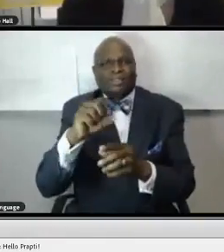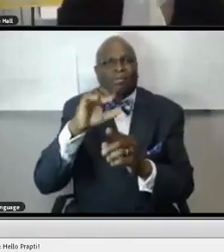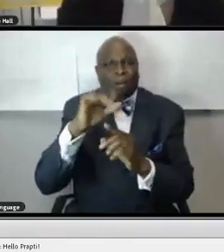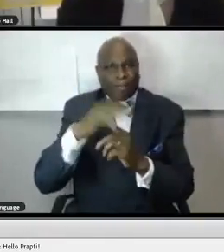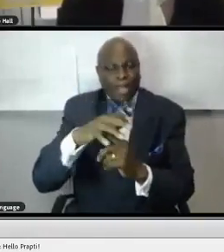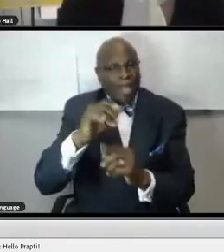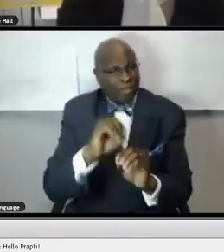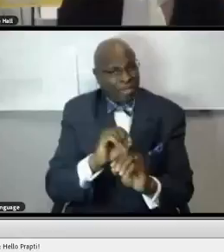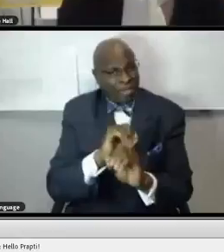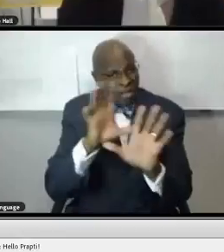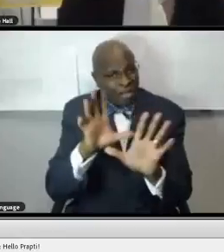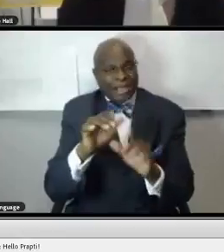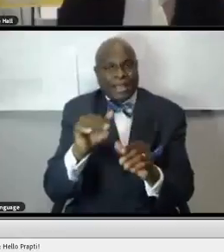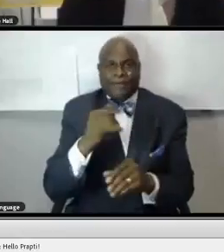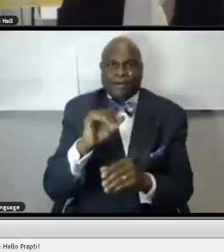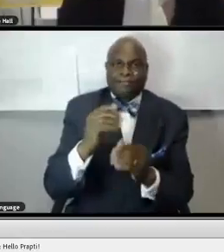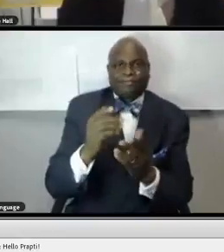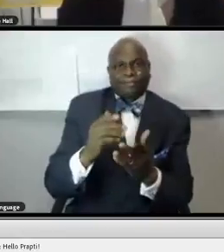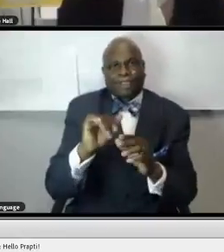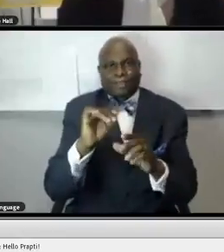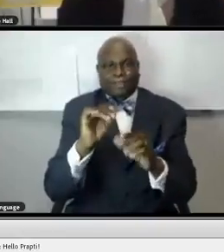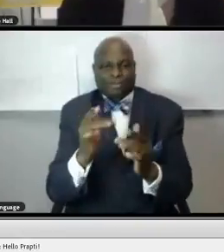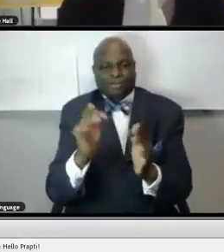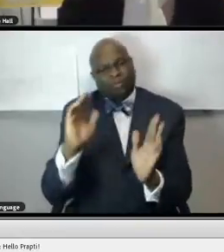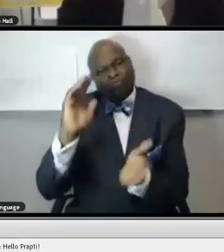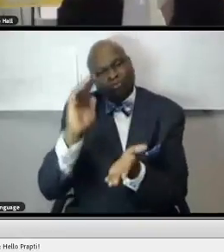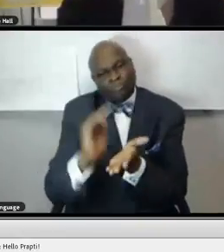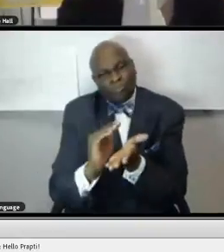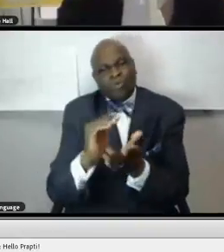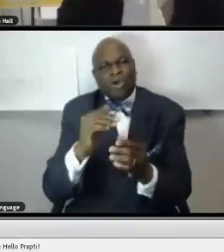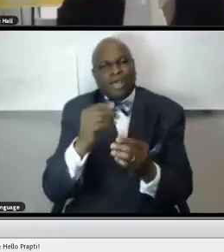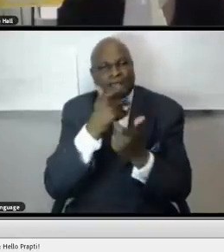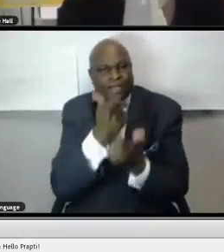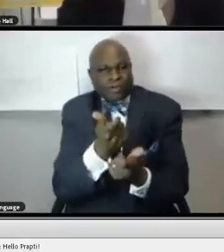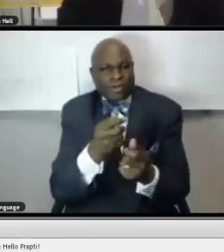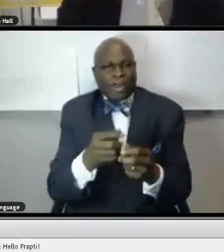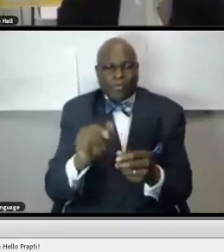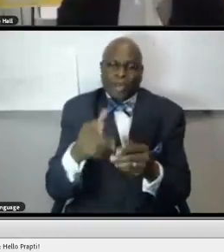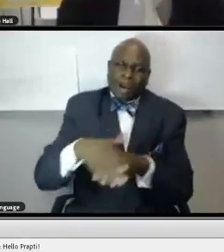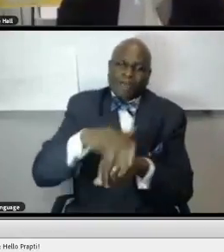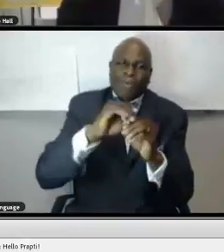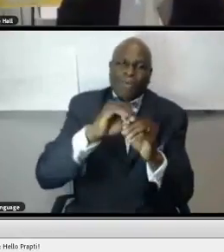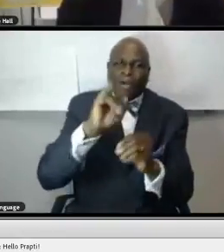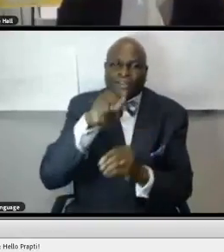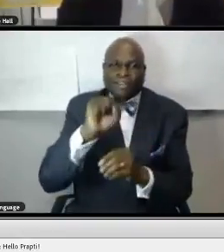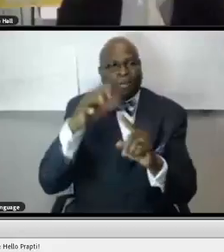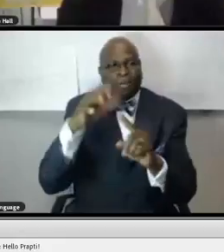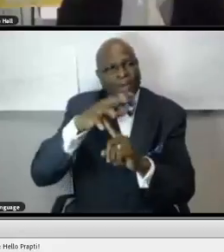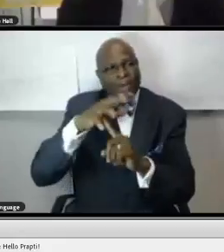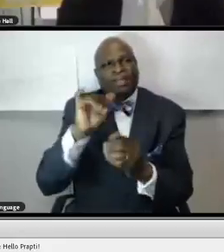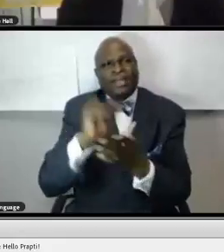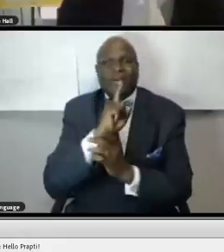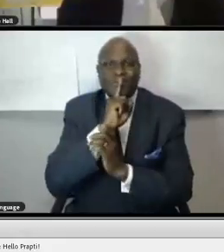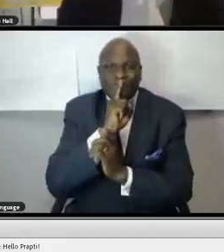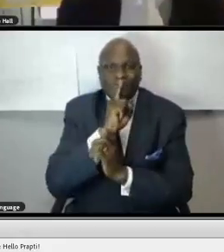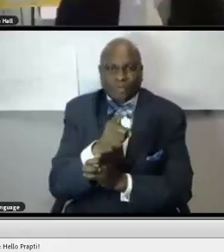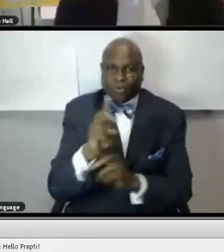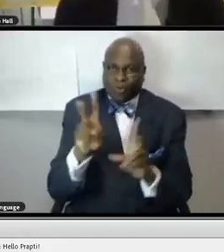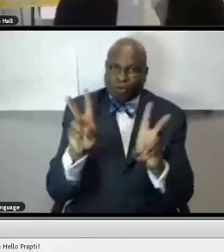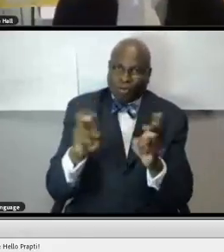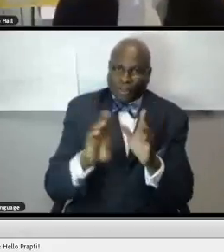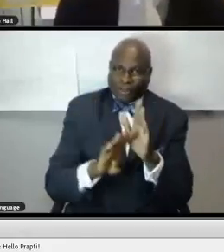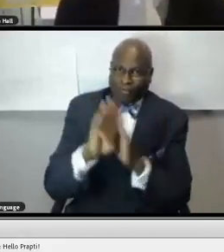clearly, given my own focus or interest in development, we cover more of the indigenous population in the actual quote-unquote